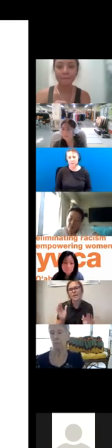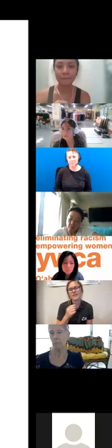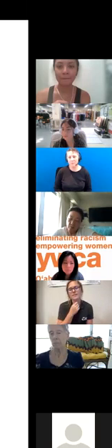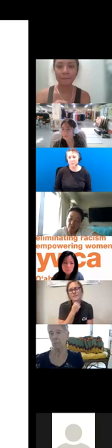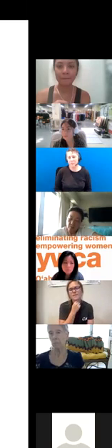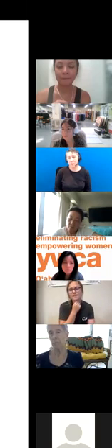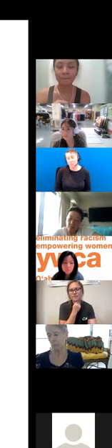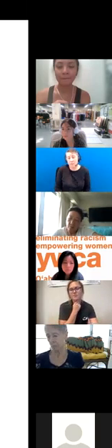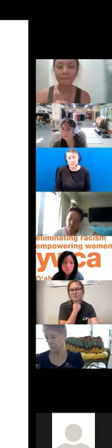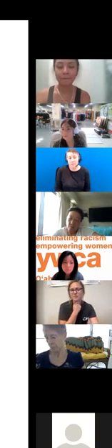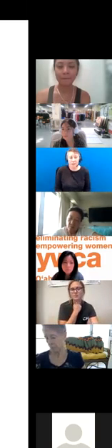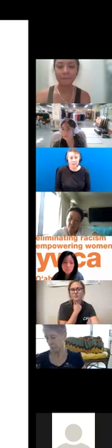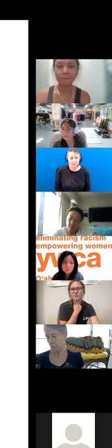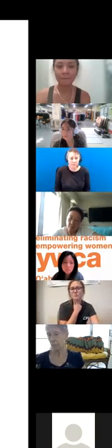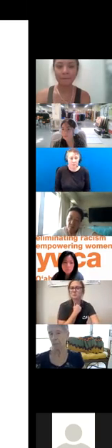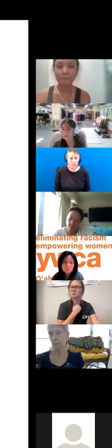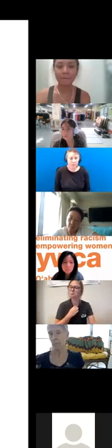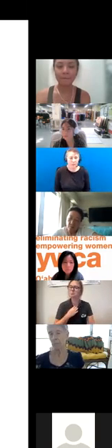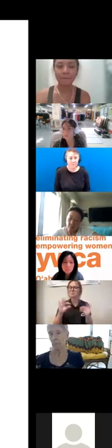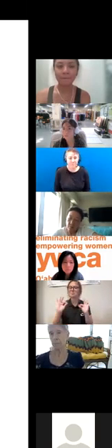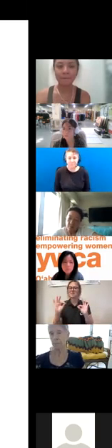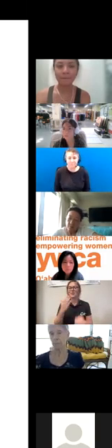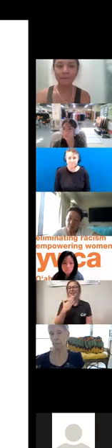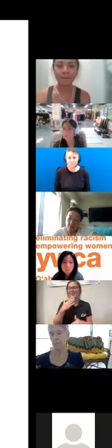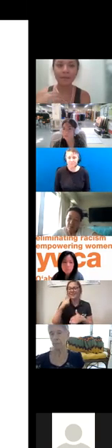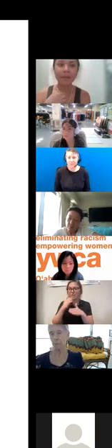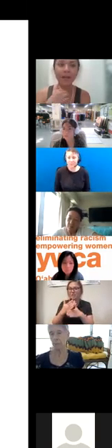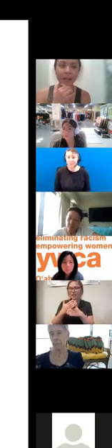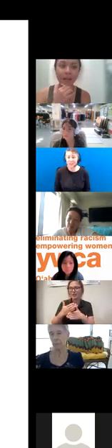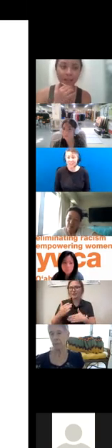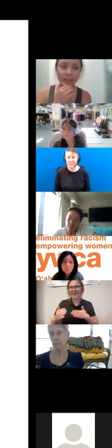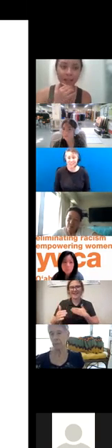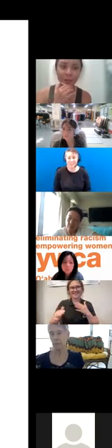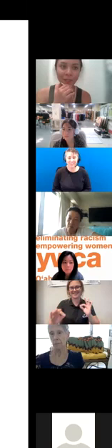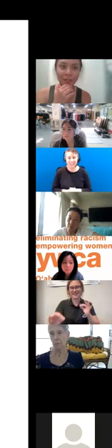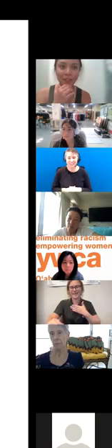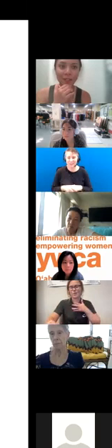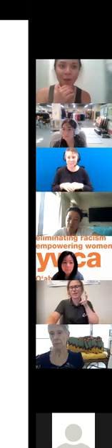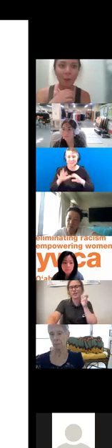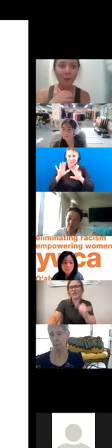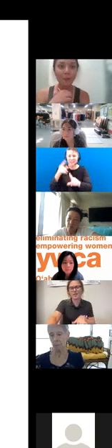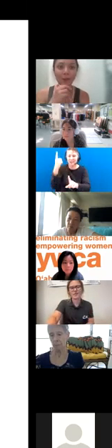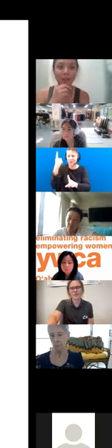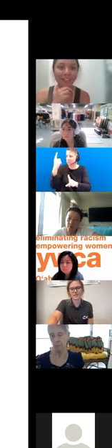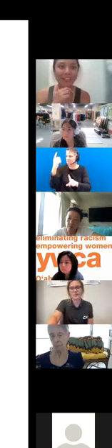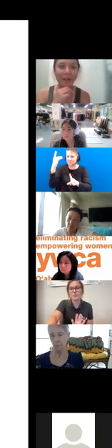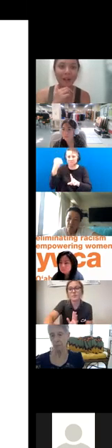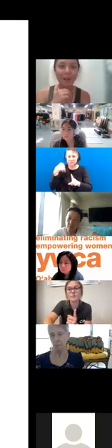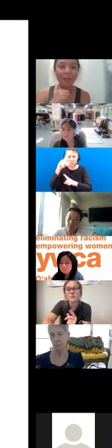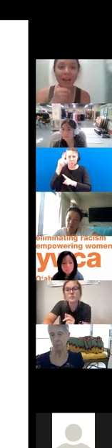only person in the group. That would be great if you can do that. Well, great. Thanks for I have a sharing that. question. Oh,